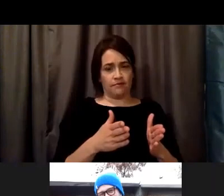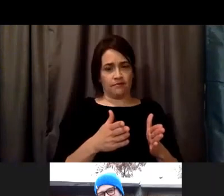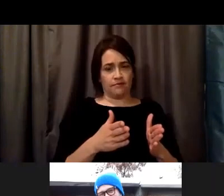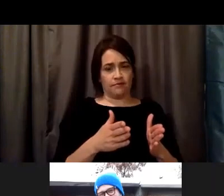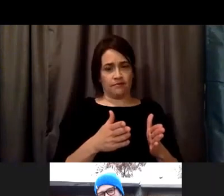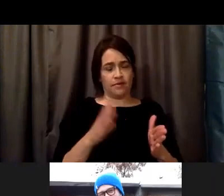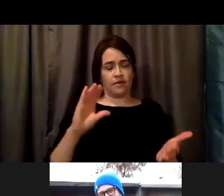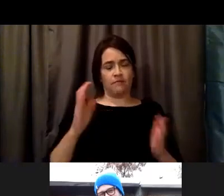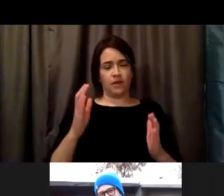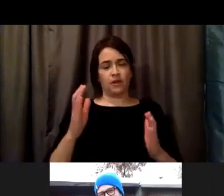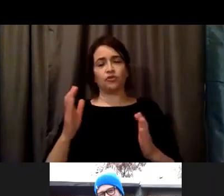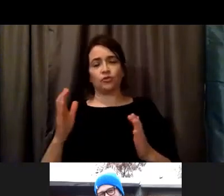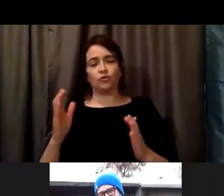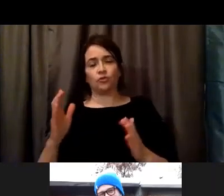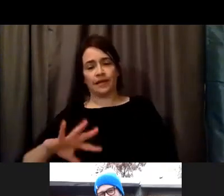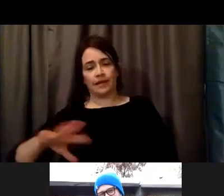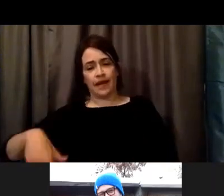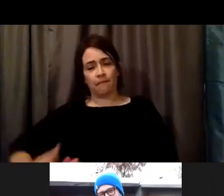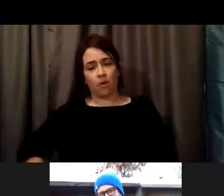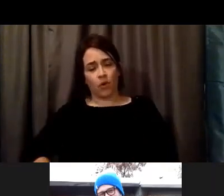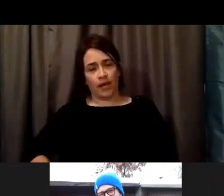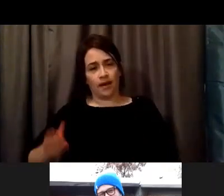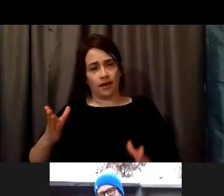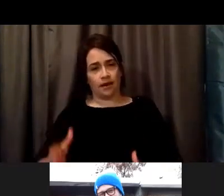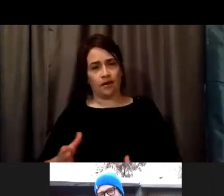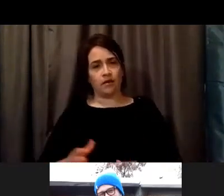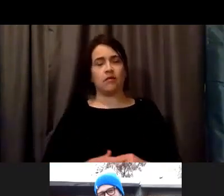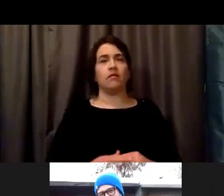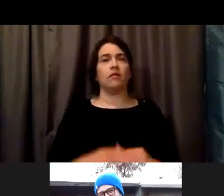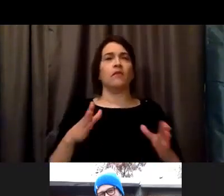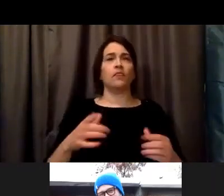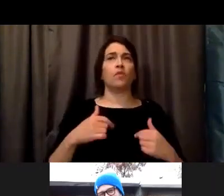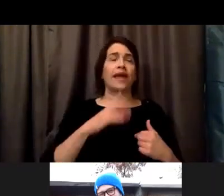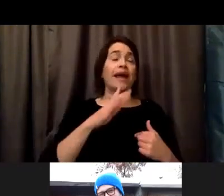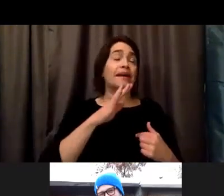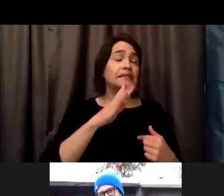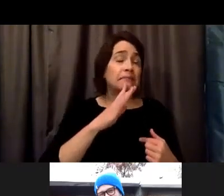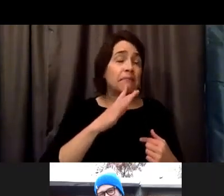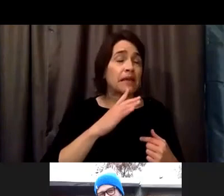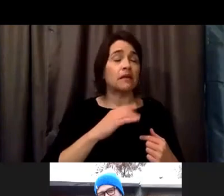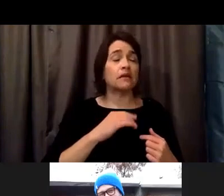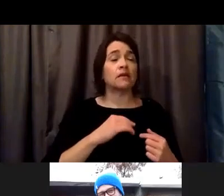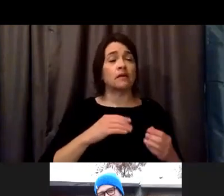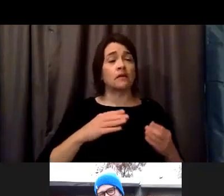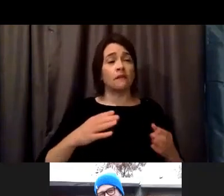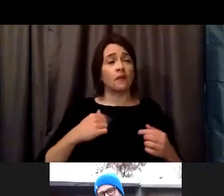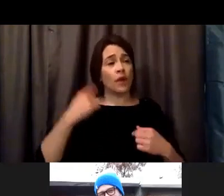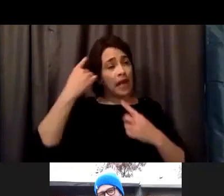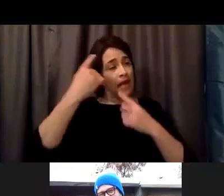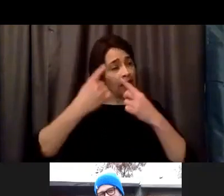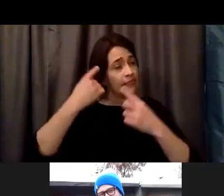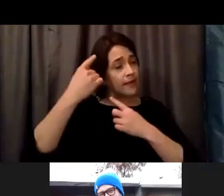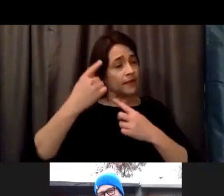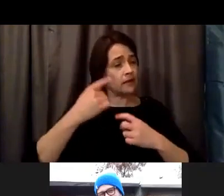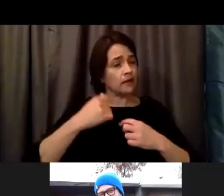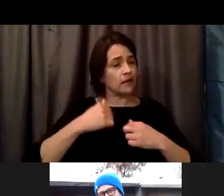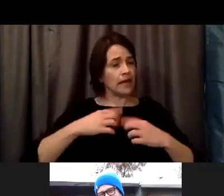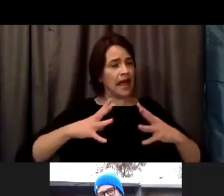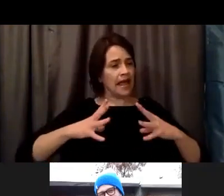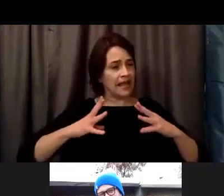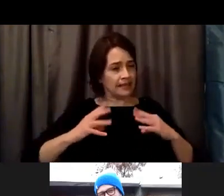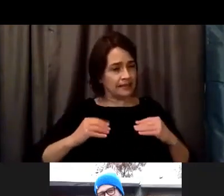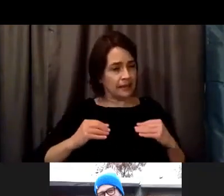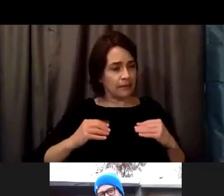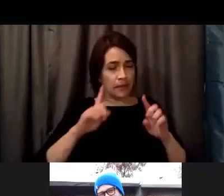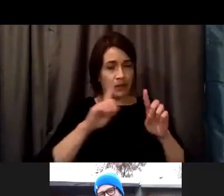Because the way I speak, the way I think, the way I'm able to accept differences, there's racism in Cambodia